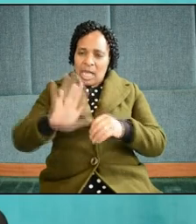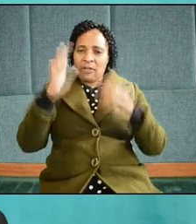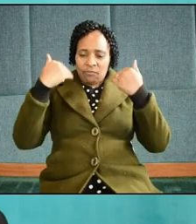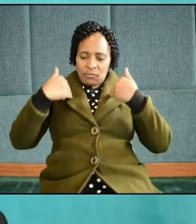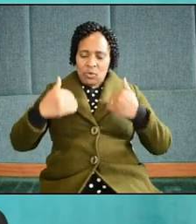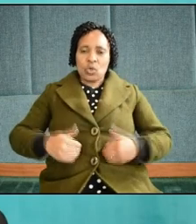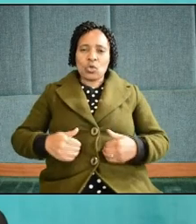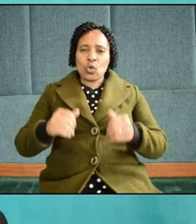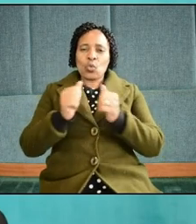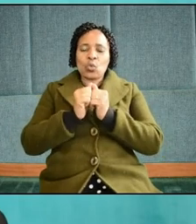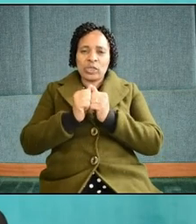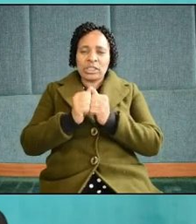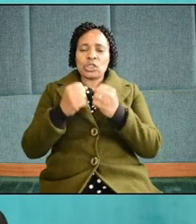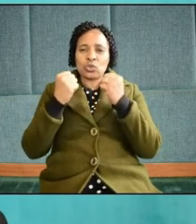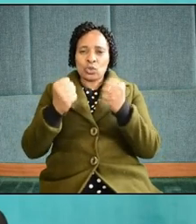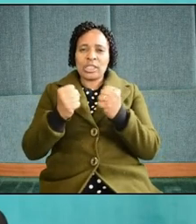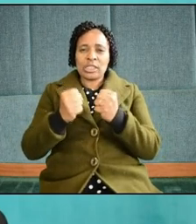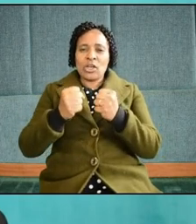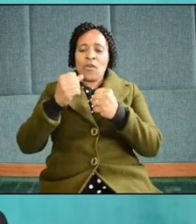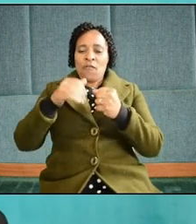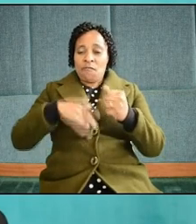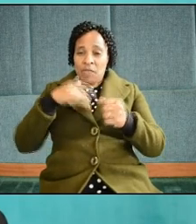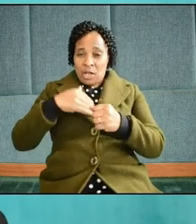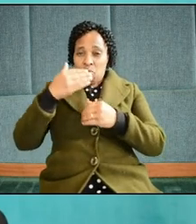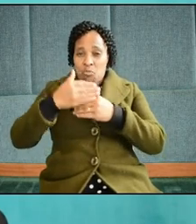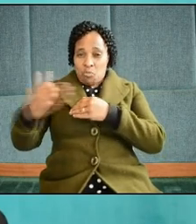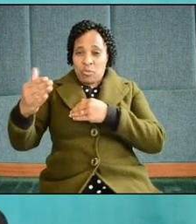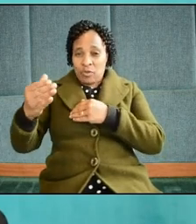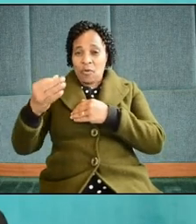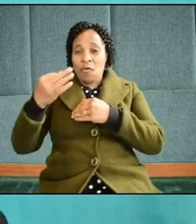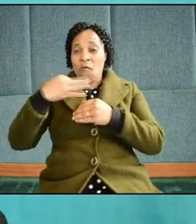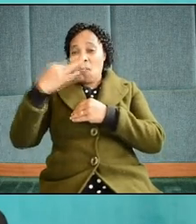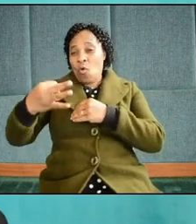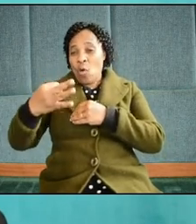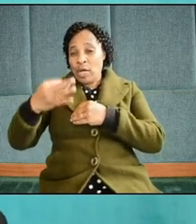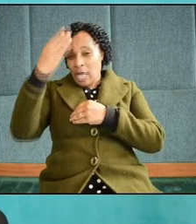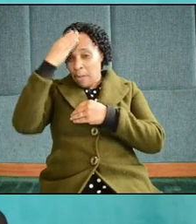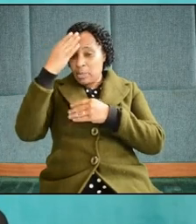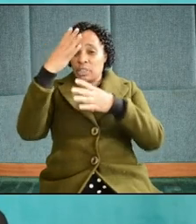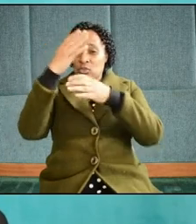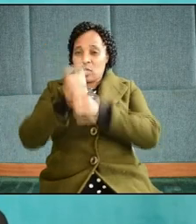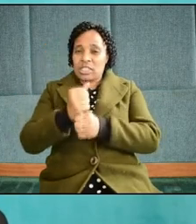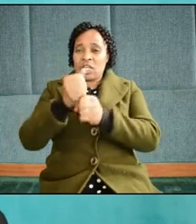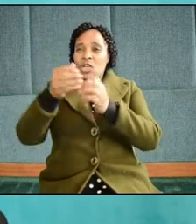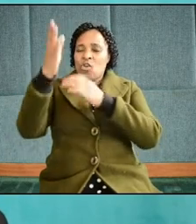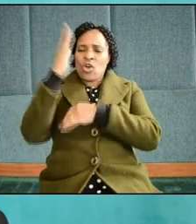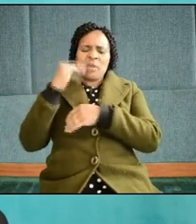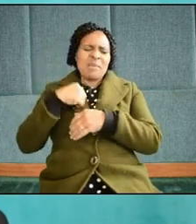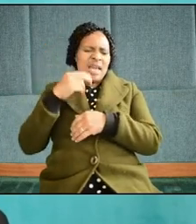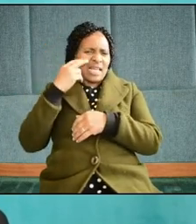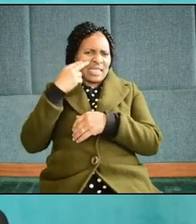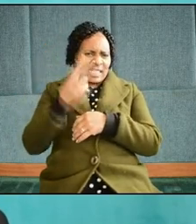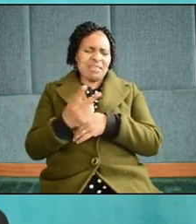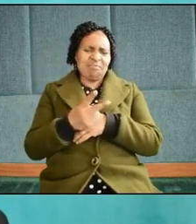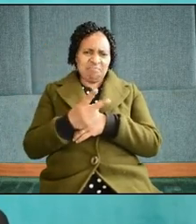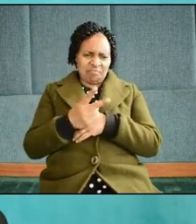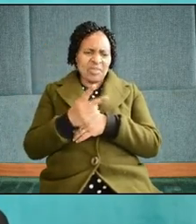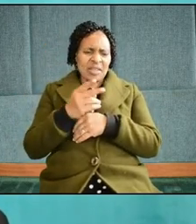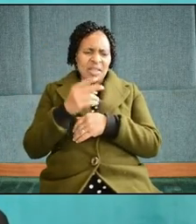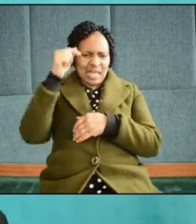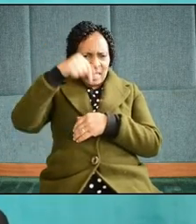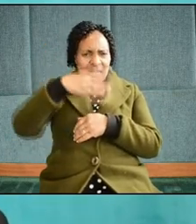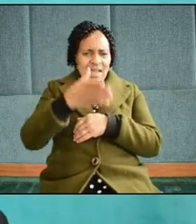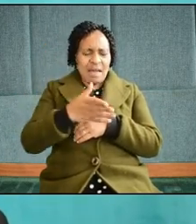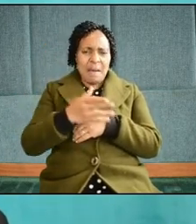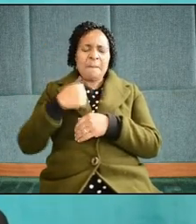will vanish as you move forward in the path of obedience, humbly trusting in God. And I see right here that it